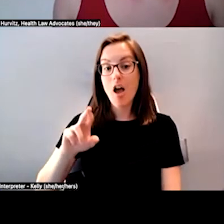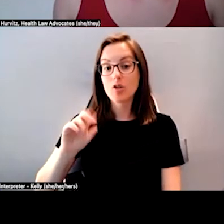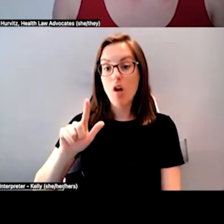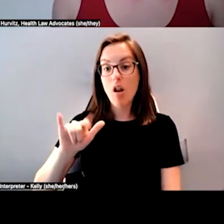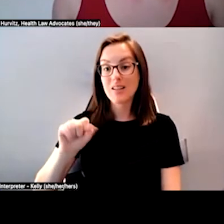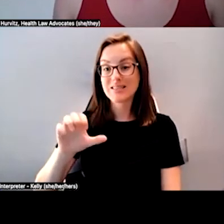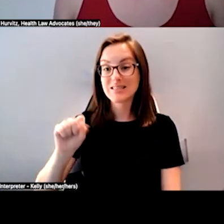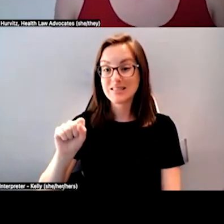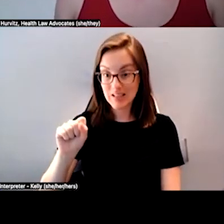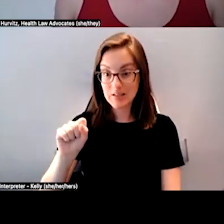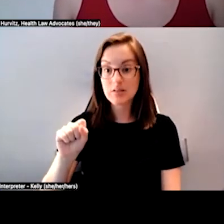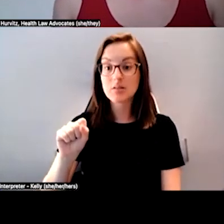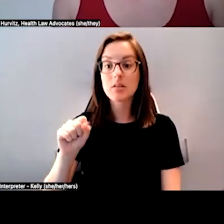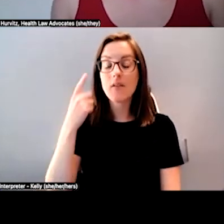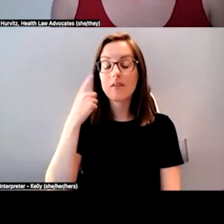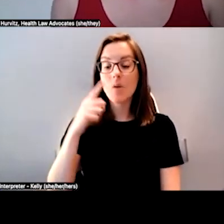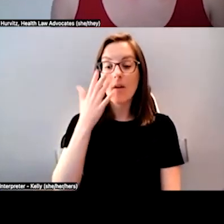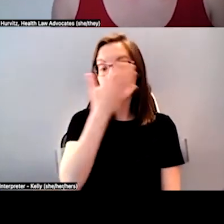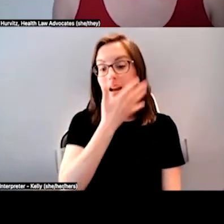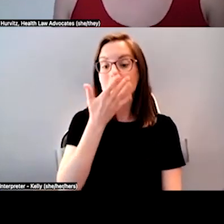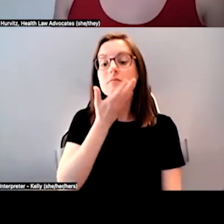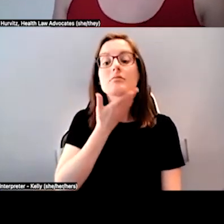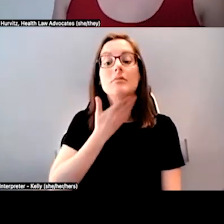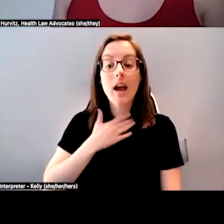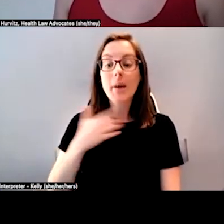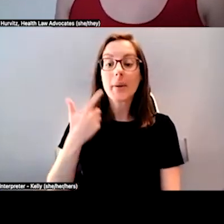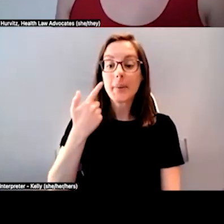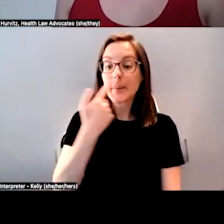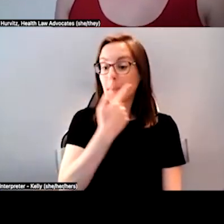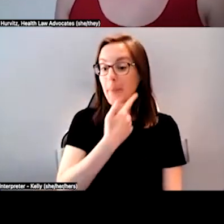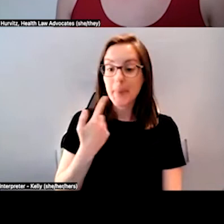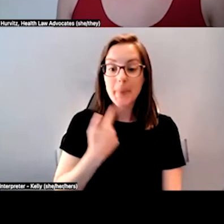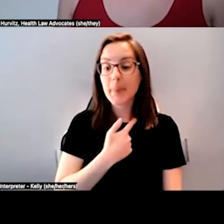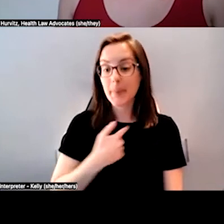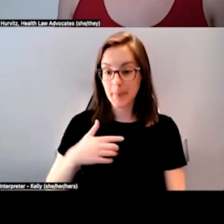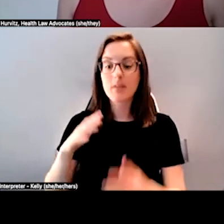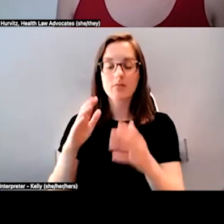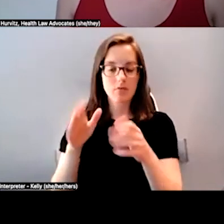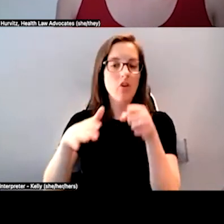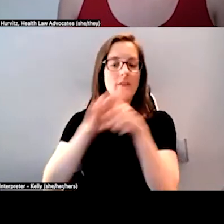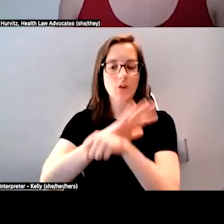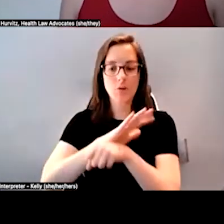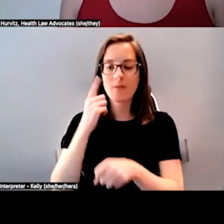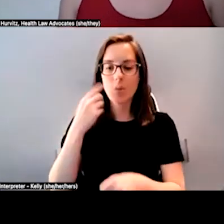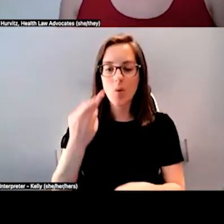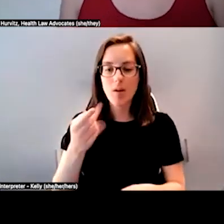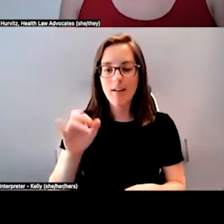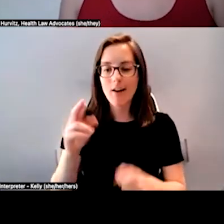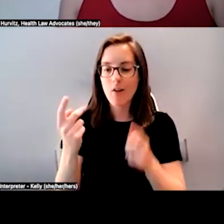year, electrolysis of the face and neck is covered as a treatment of gender dysphoria under Mass Health.